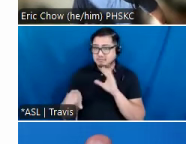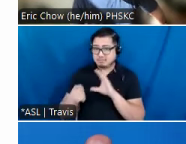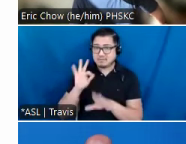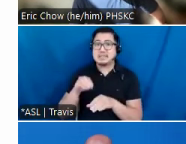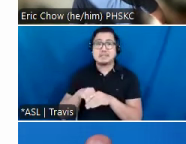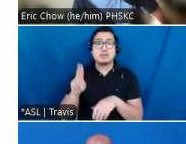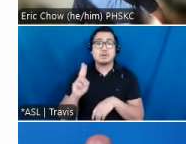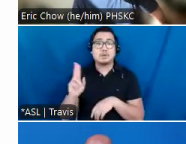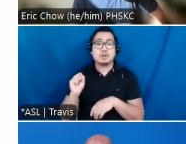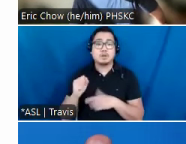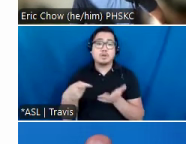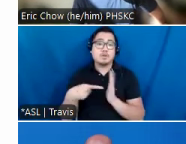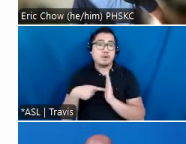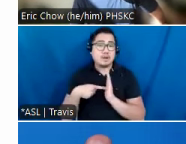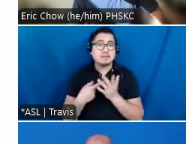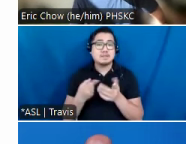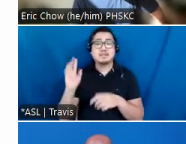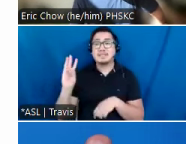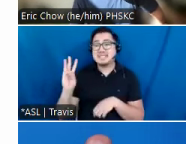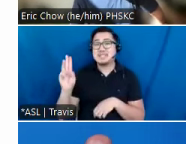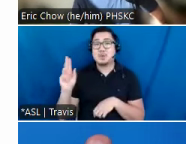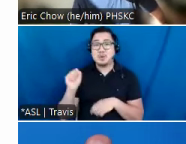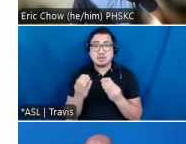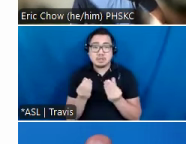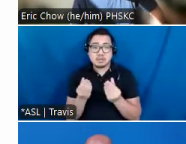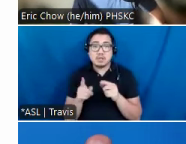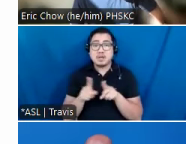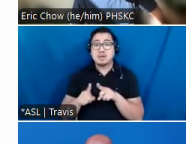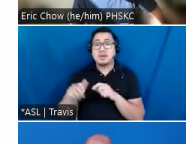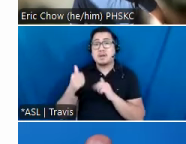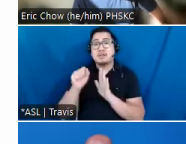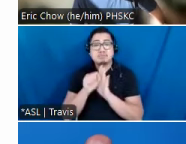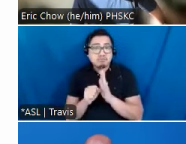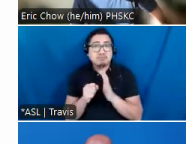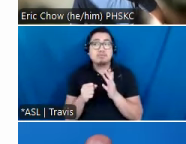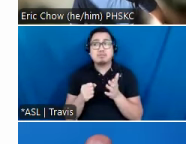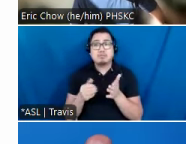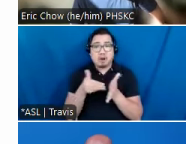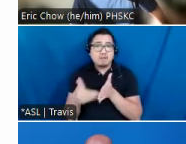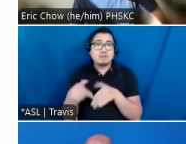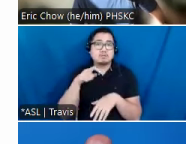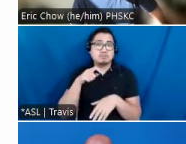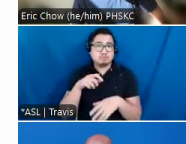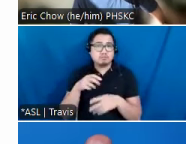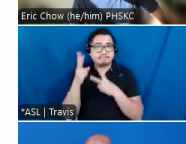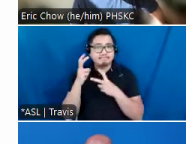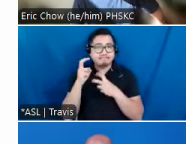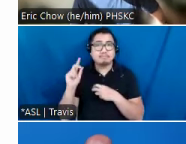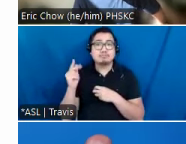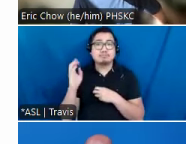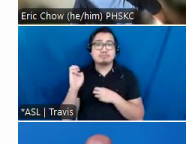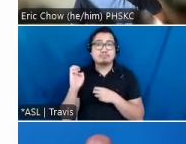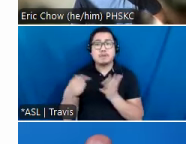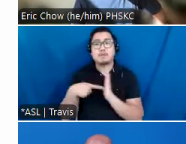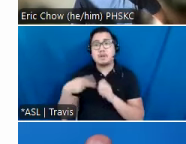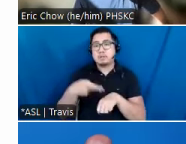and associated states do experience dengue infections around the year. So, recently, Puerto